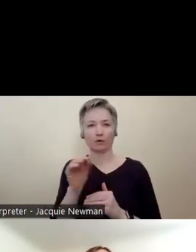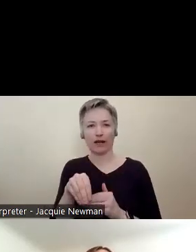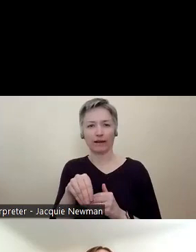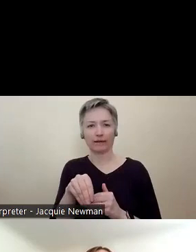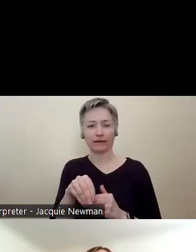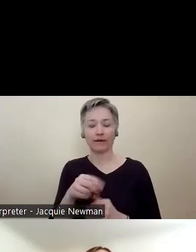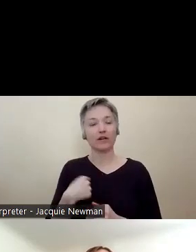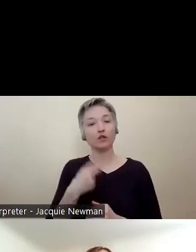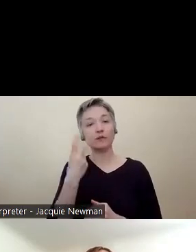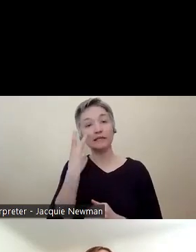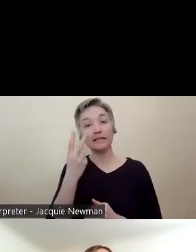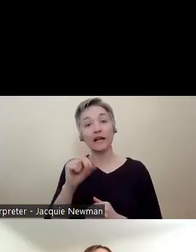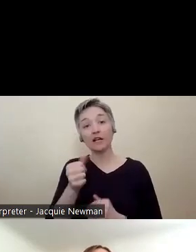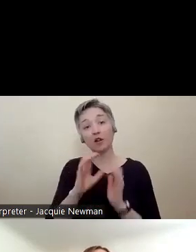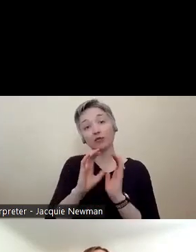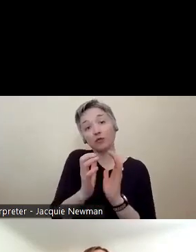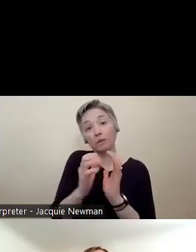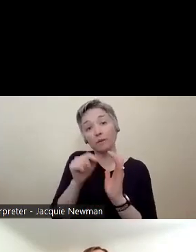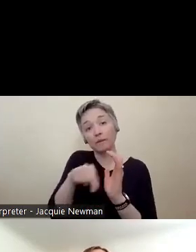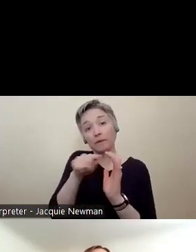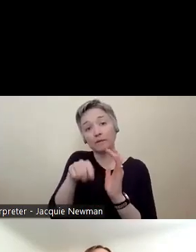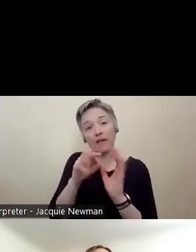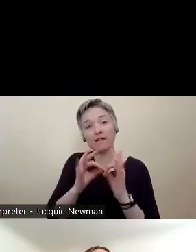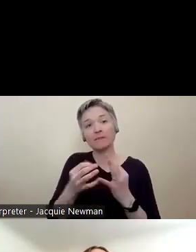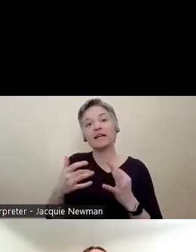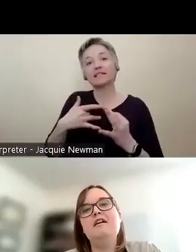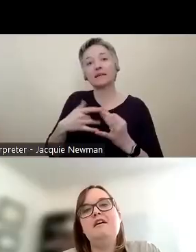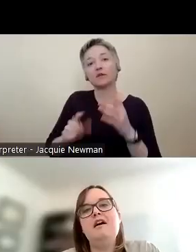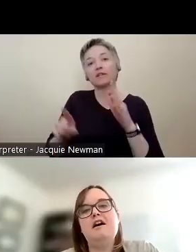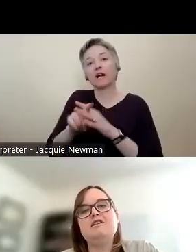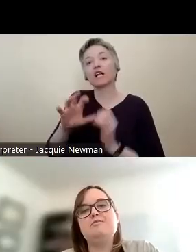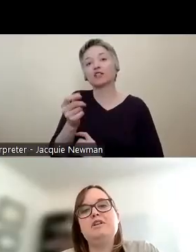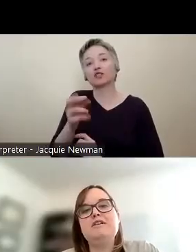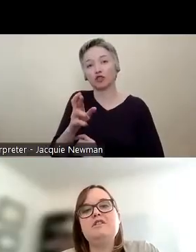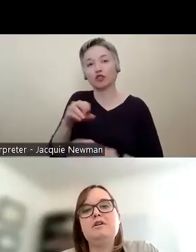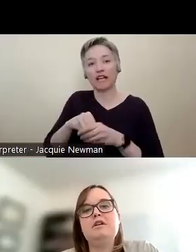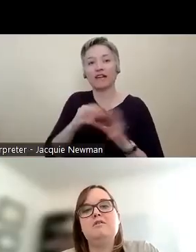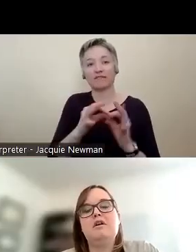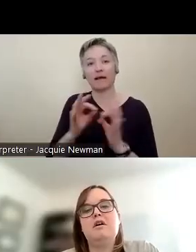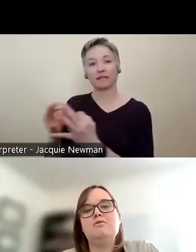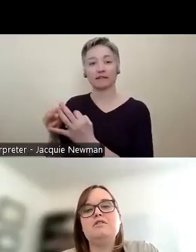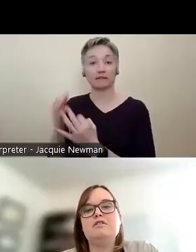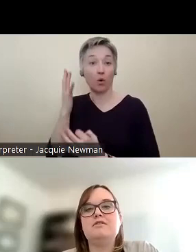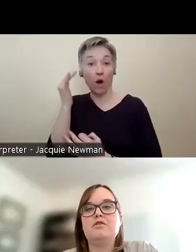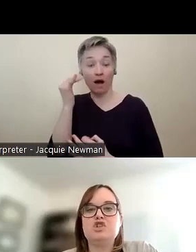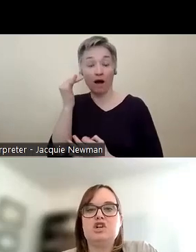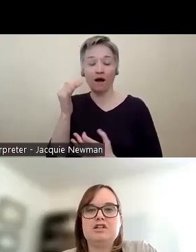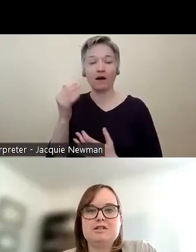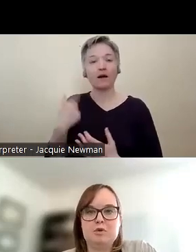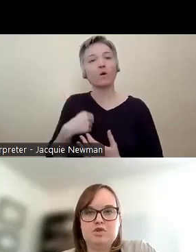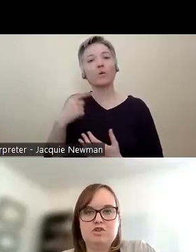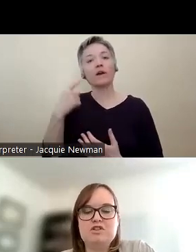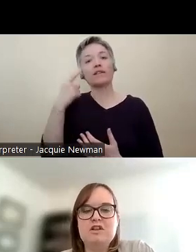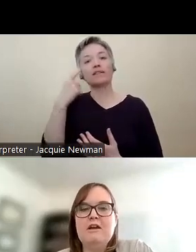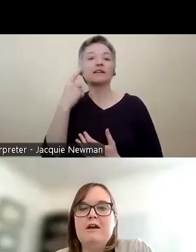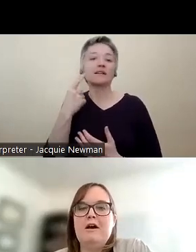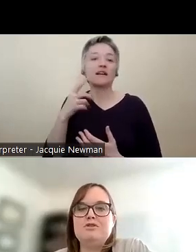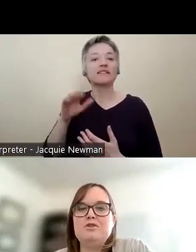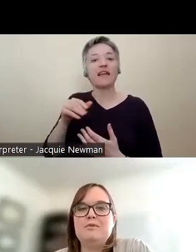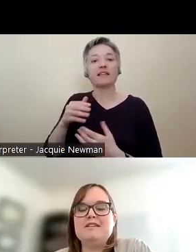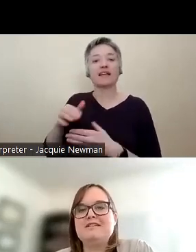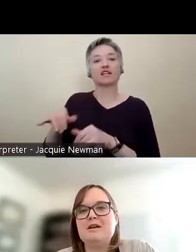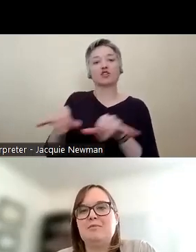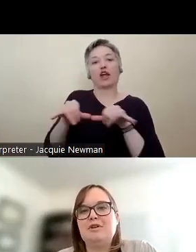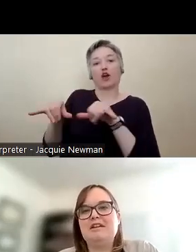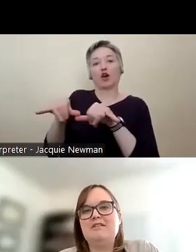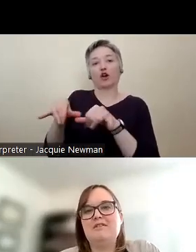of cancers in families, and the reason for that is believed to be resulting from shared exposures. So